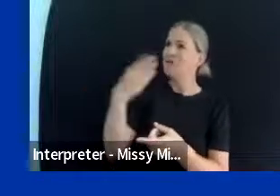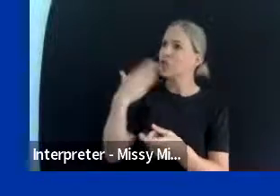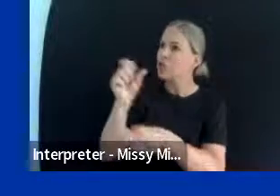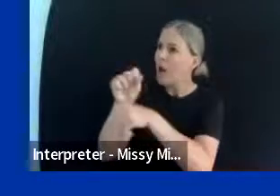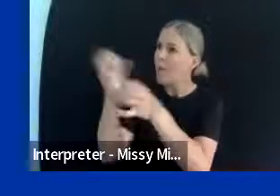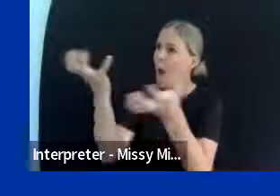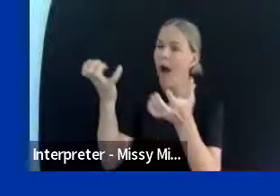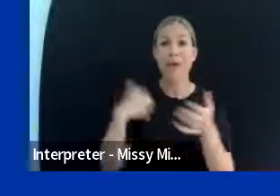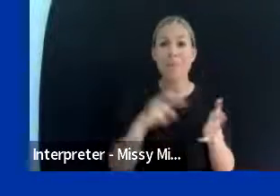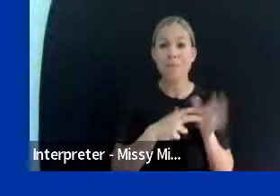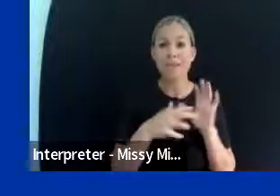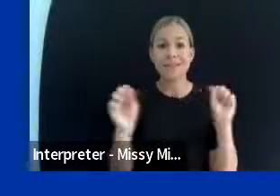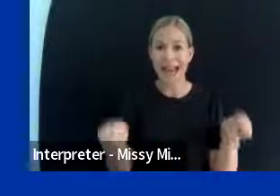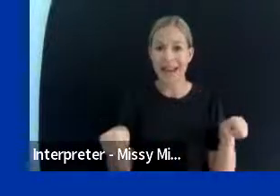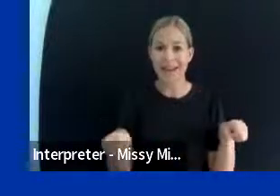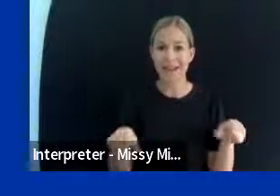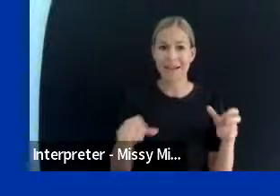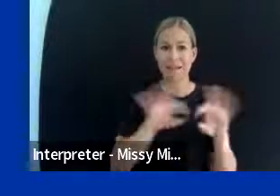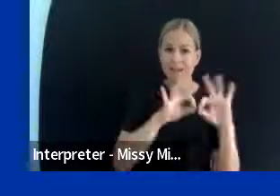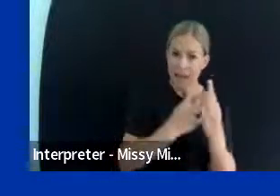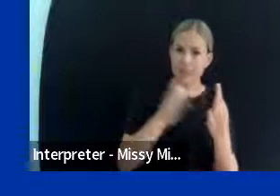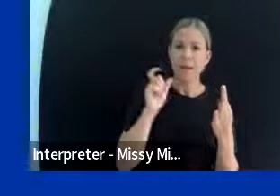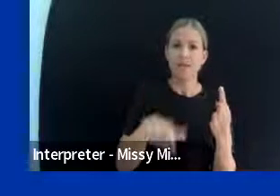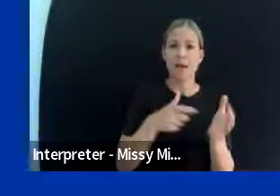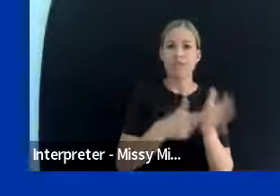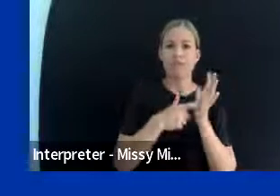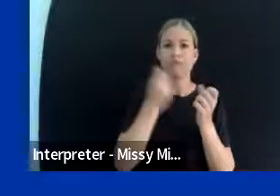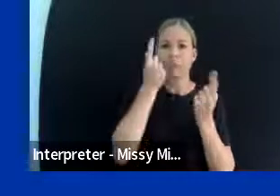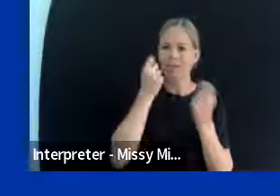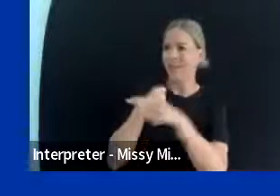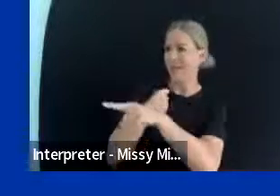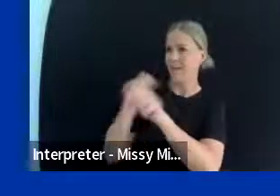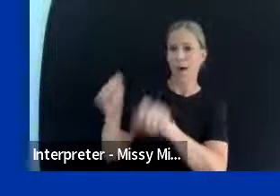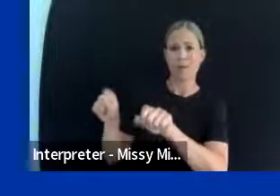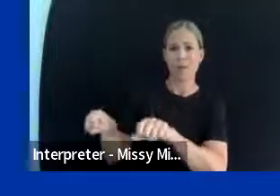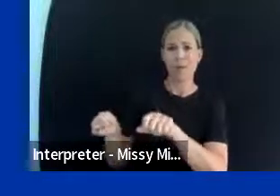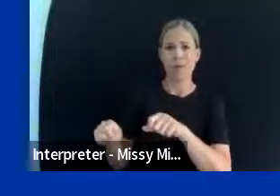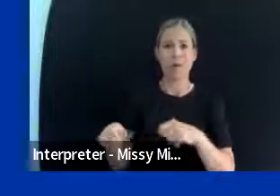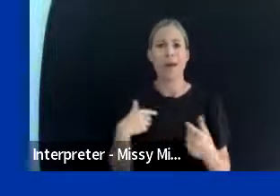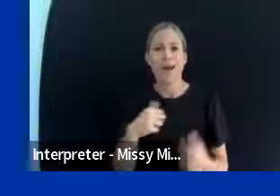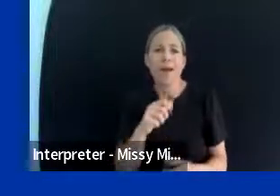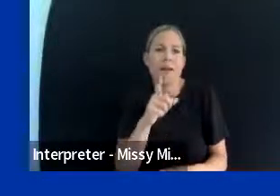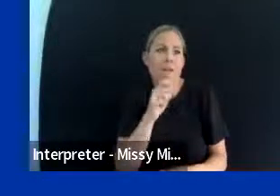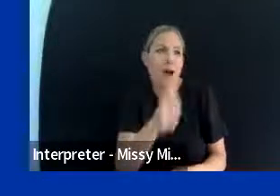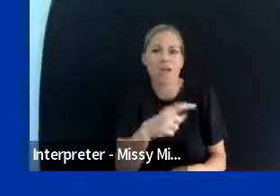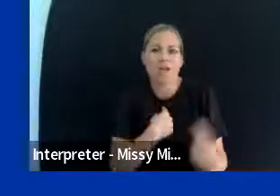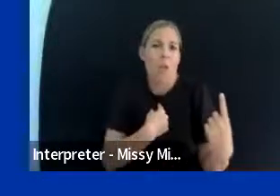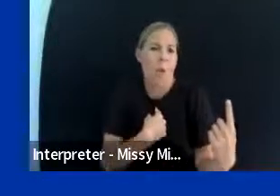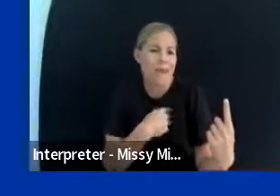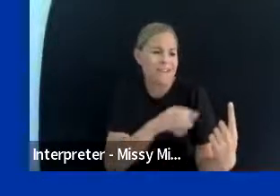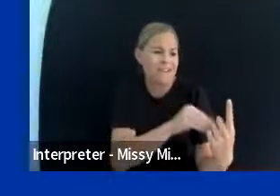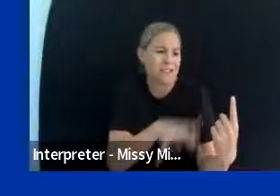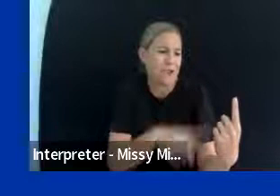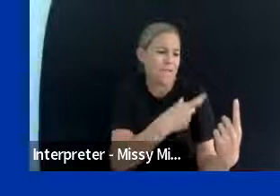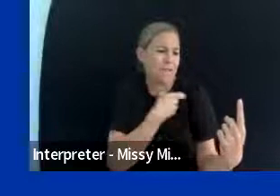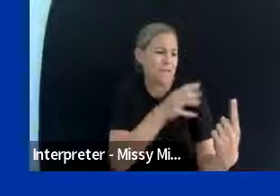that their families understand that this is possible. It's not just that one kid from their special ed class that happened to get a job, but this is what should